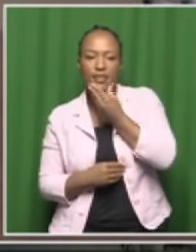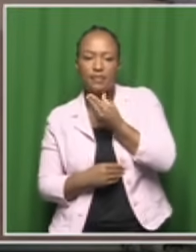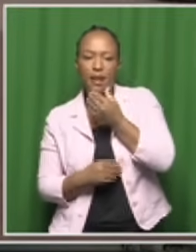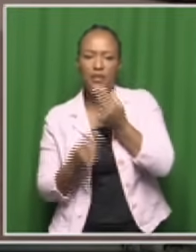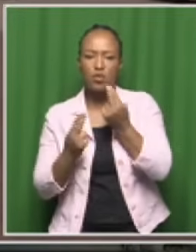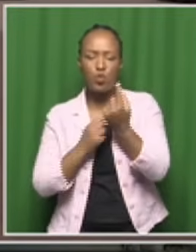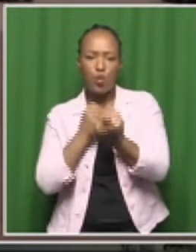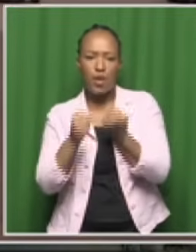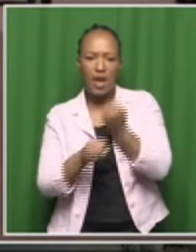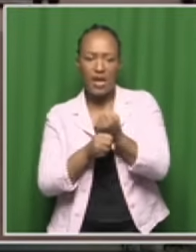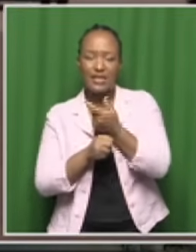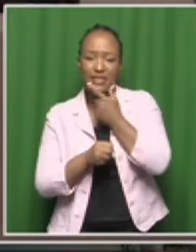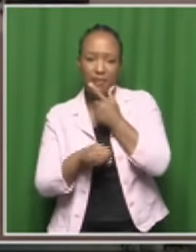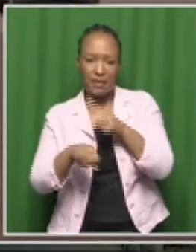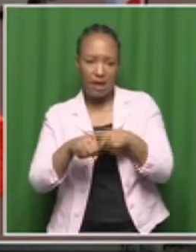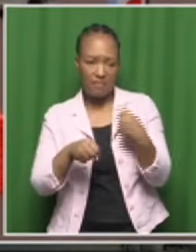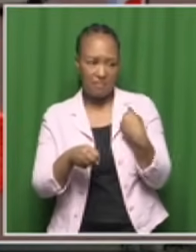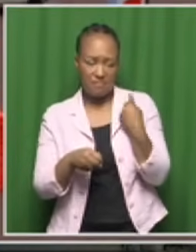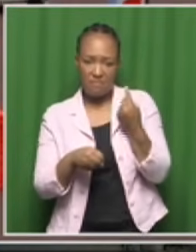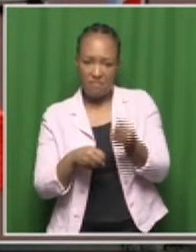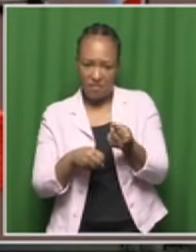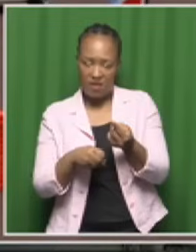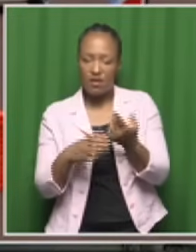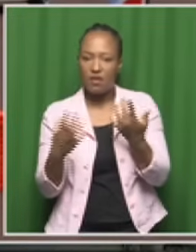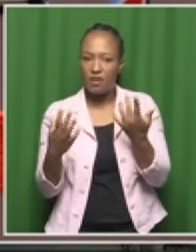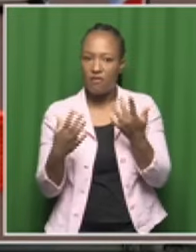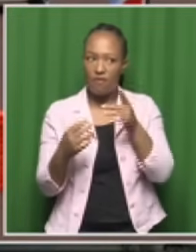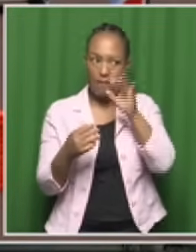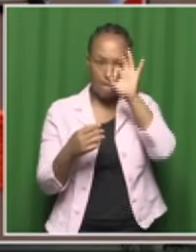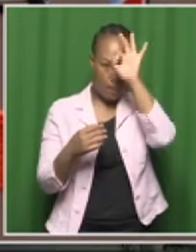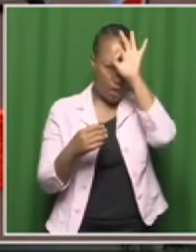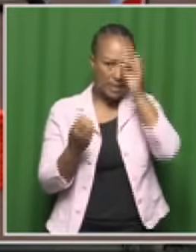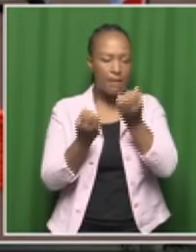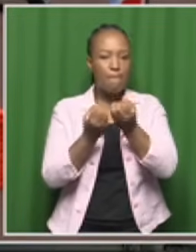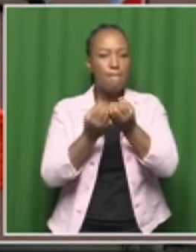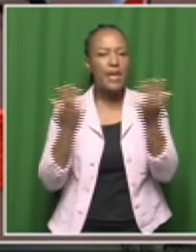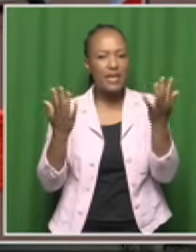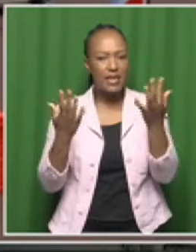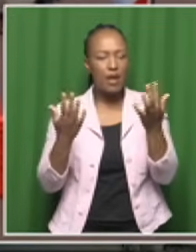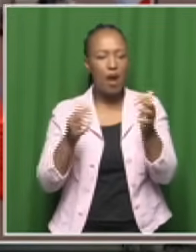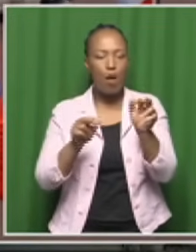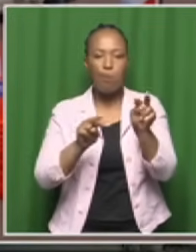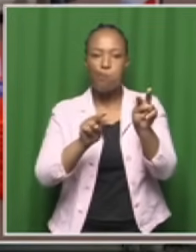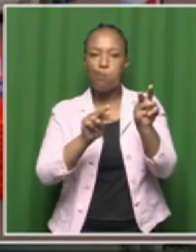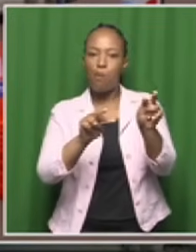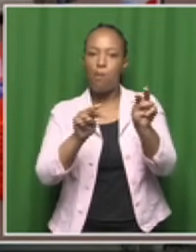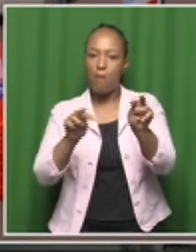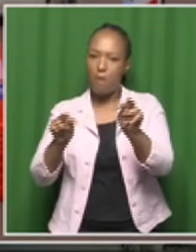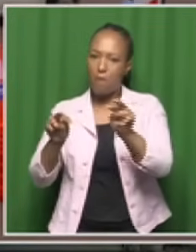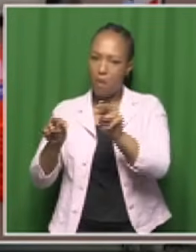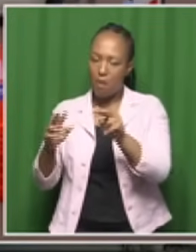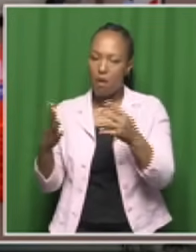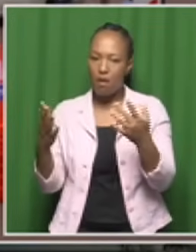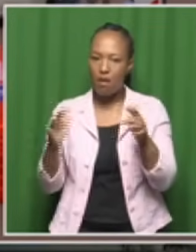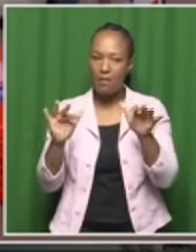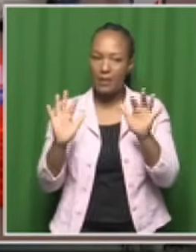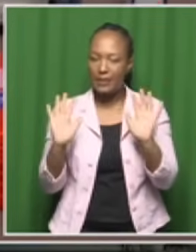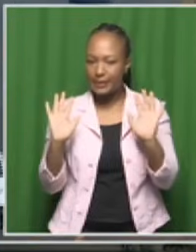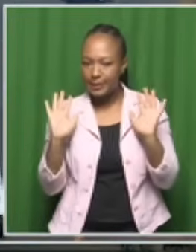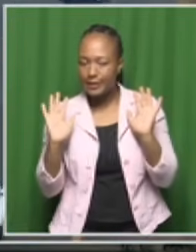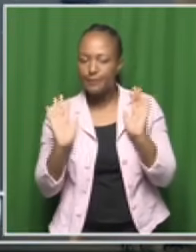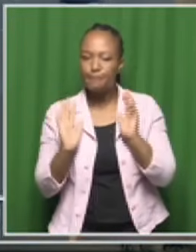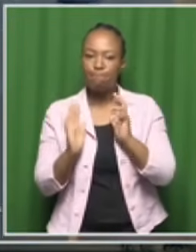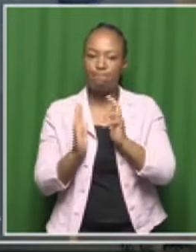more law enforcers on the road, the likelihood of people heeding to